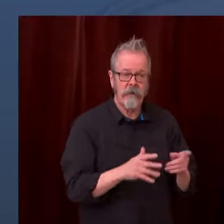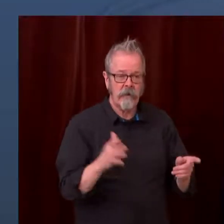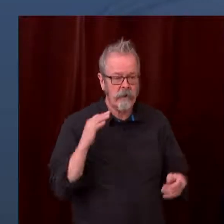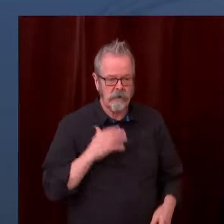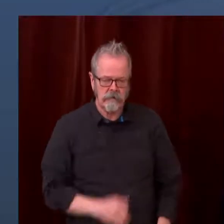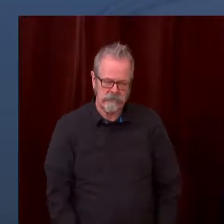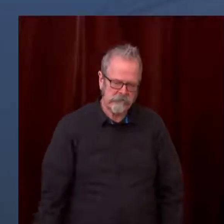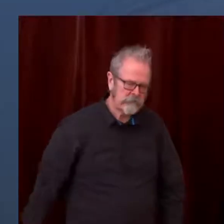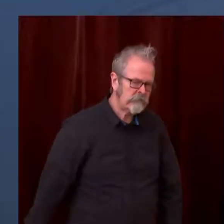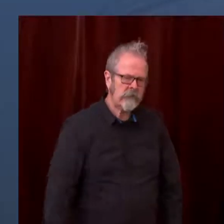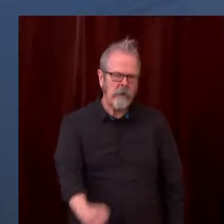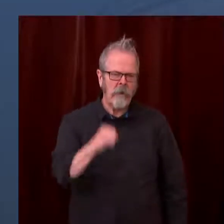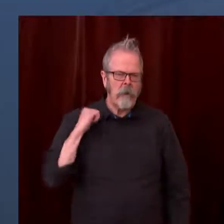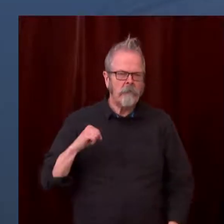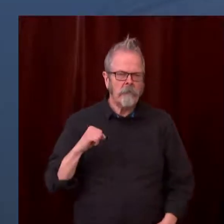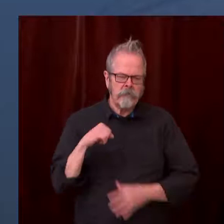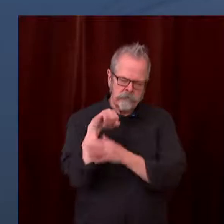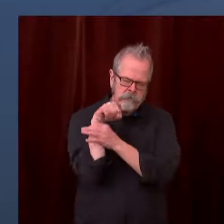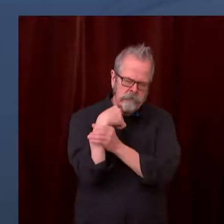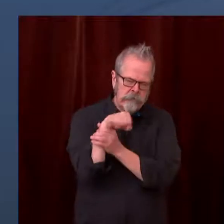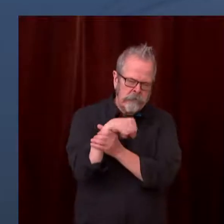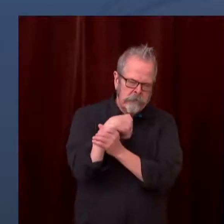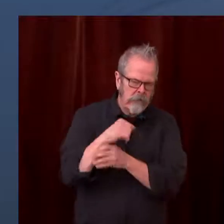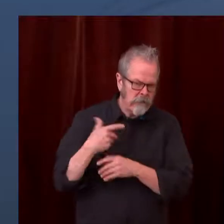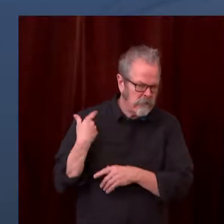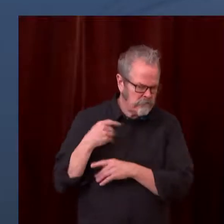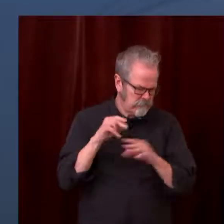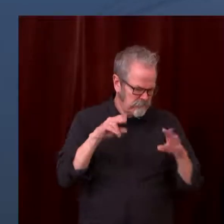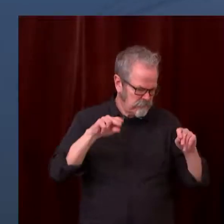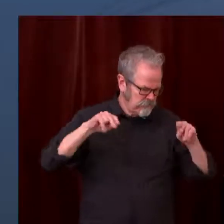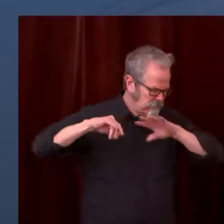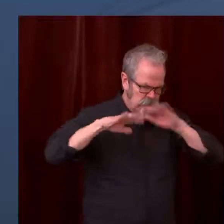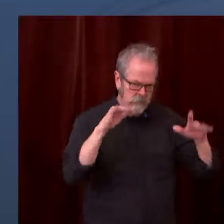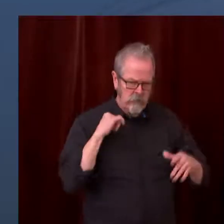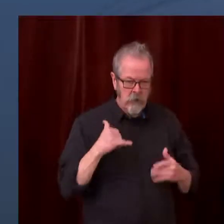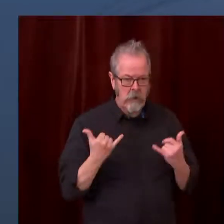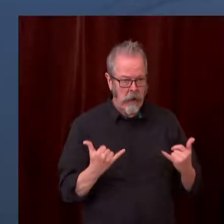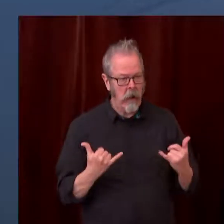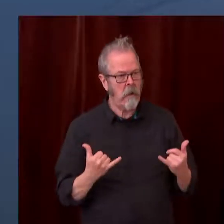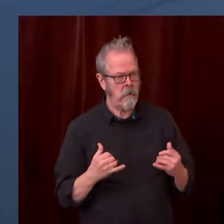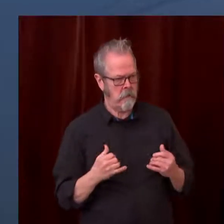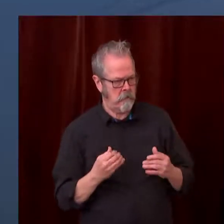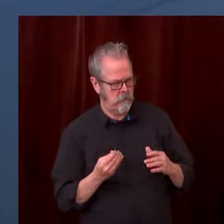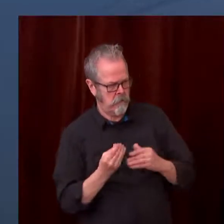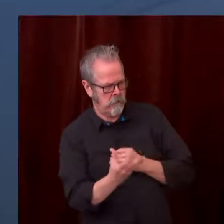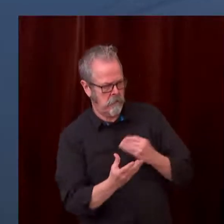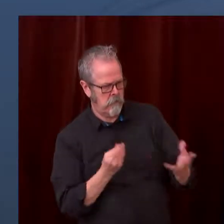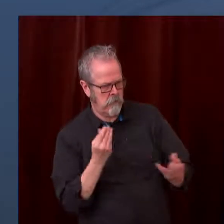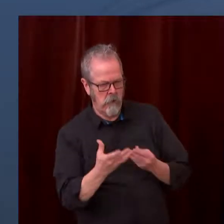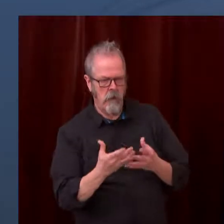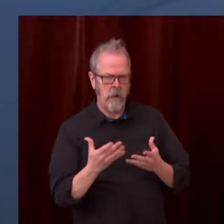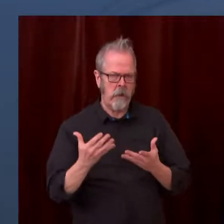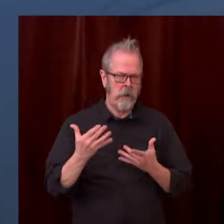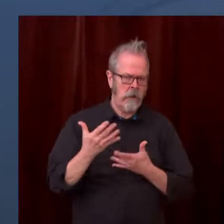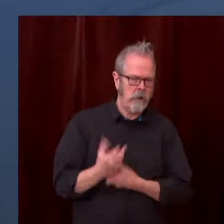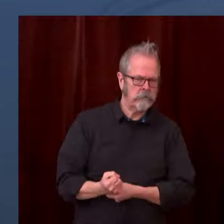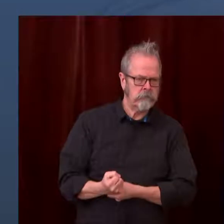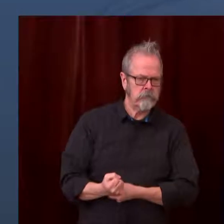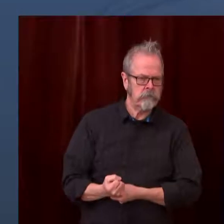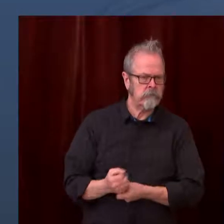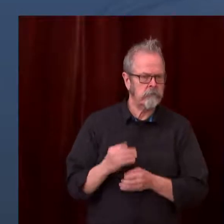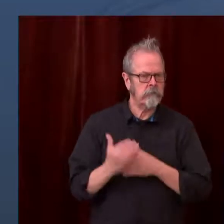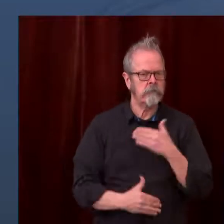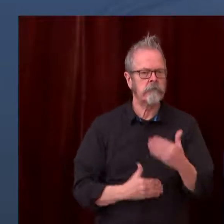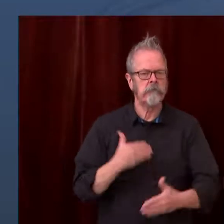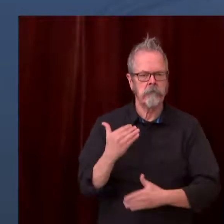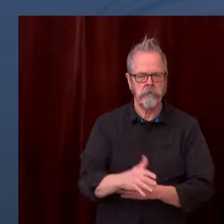building. And my gosh, now that this vaccine is available, I don't believe it's too much to expect that we will redouble our efforts to get back to